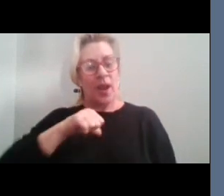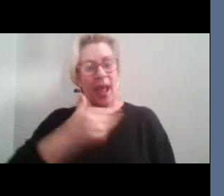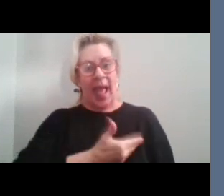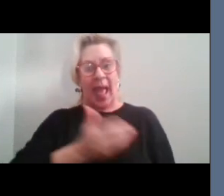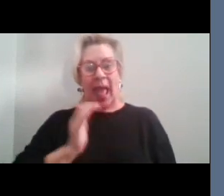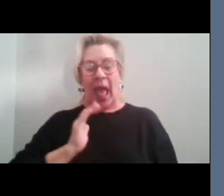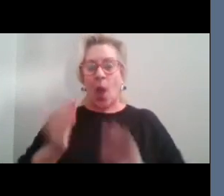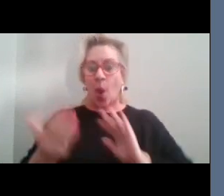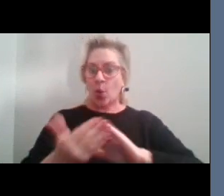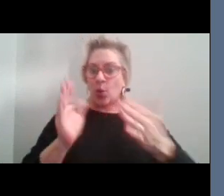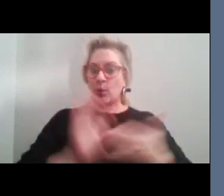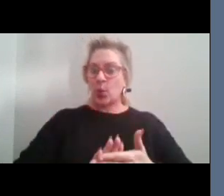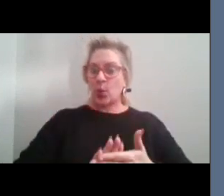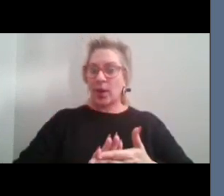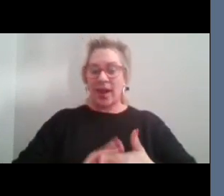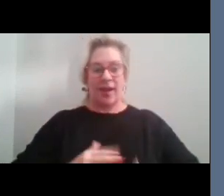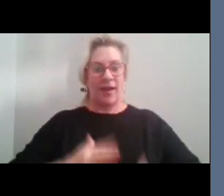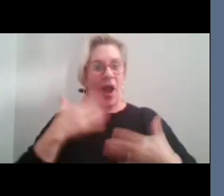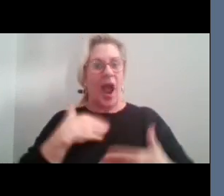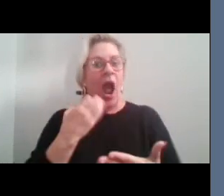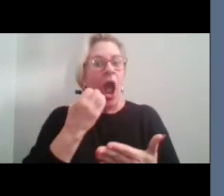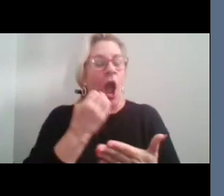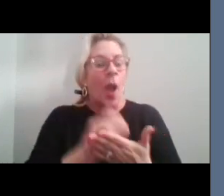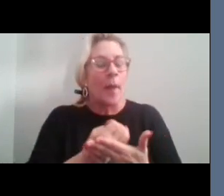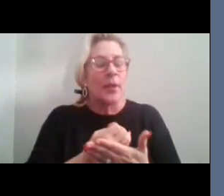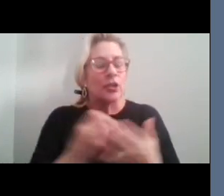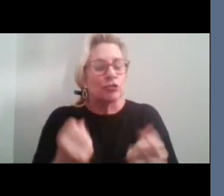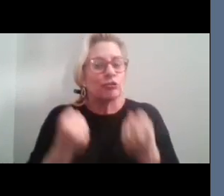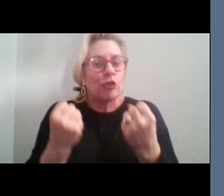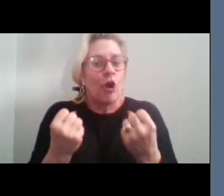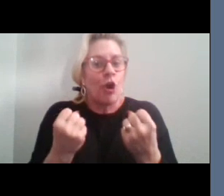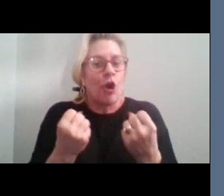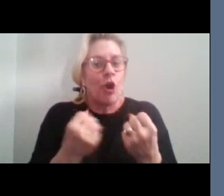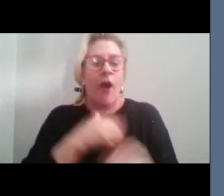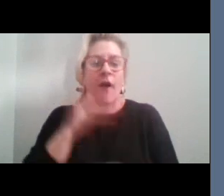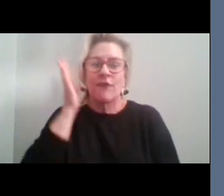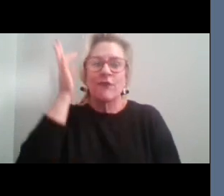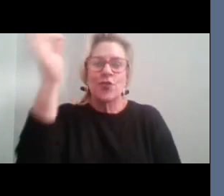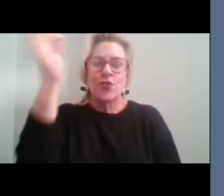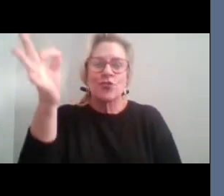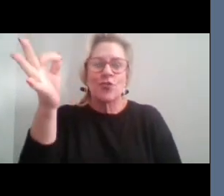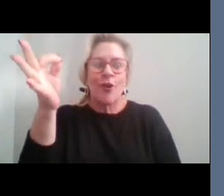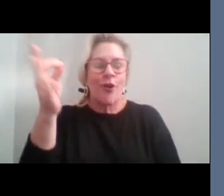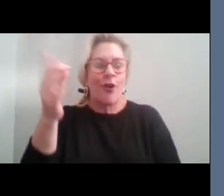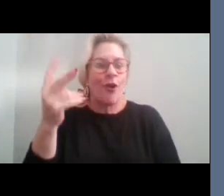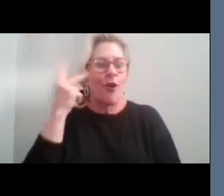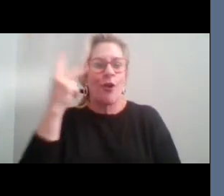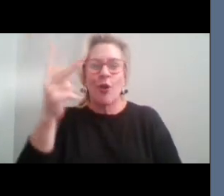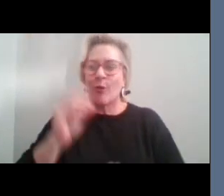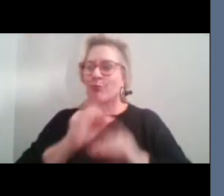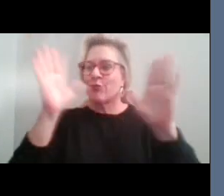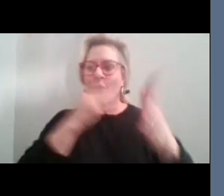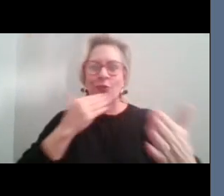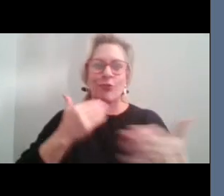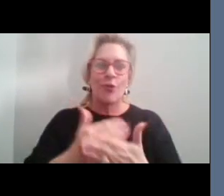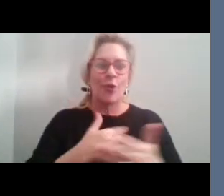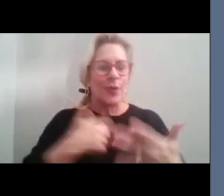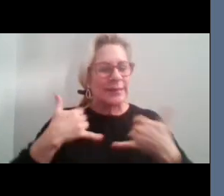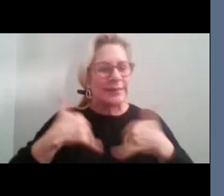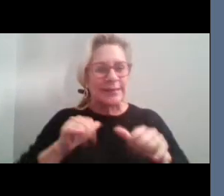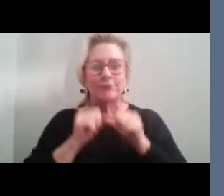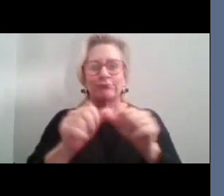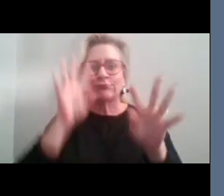vibrant, our economy is strong, our future is bright as we continue to partner to deliver innovative transportation